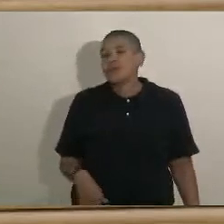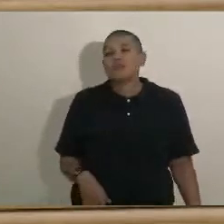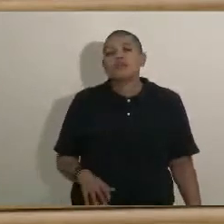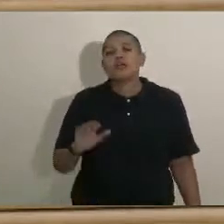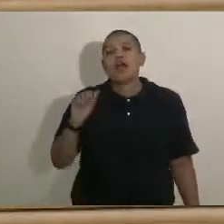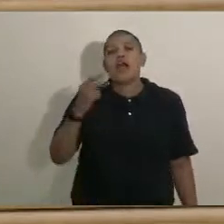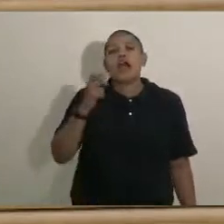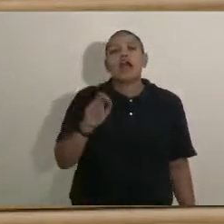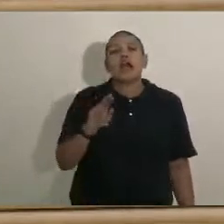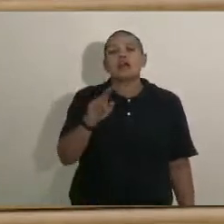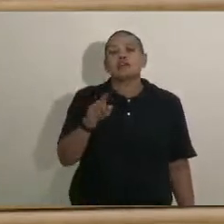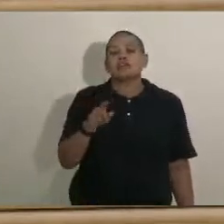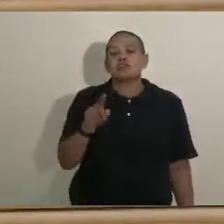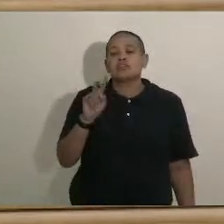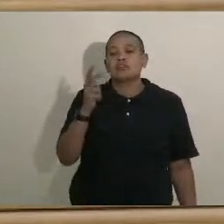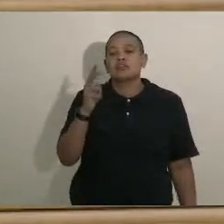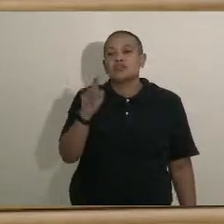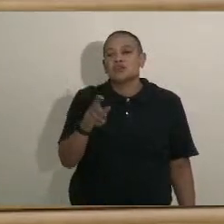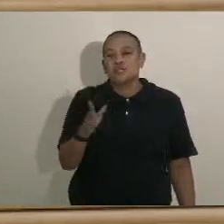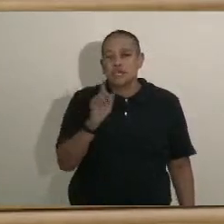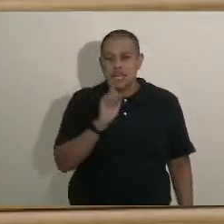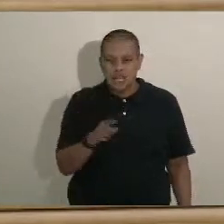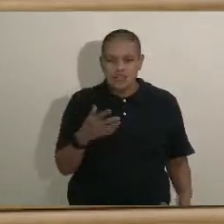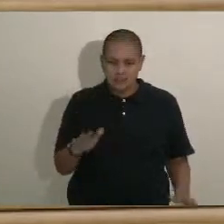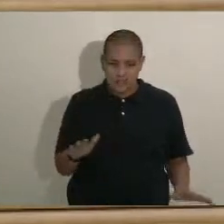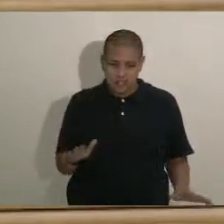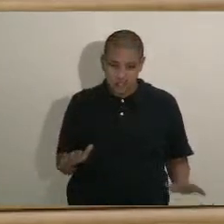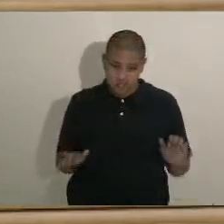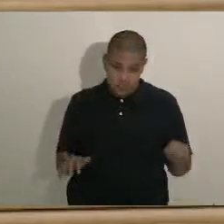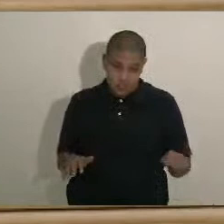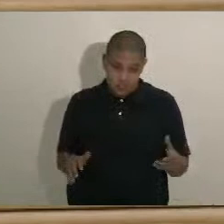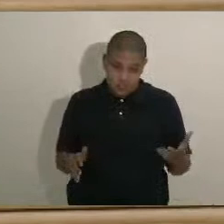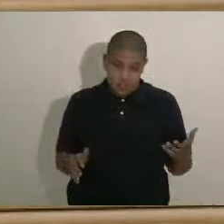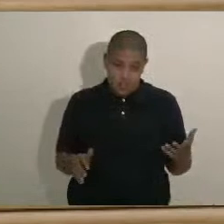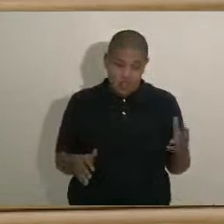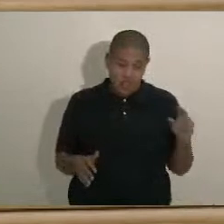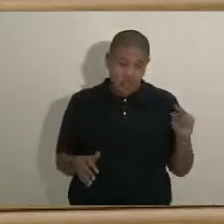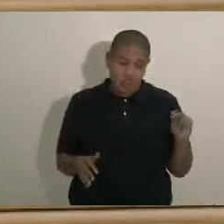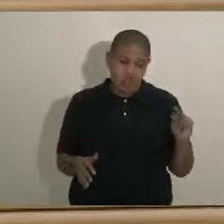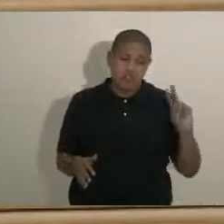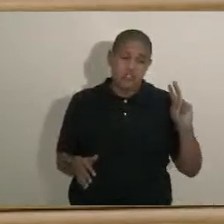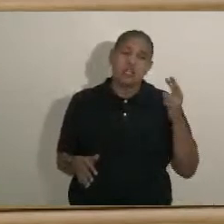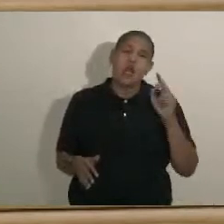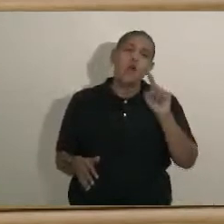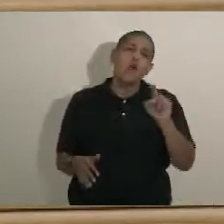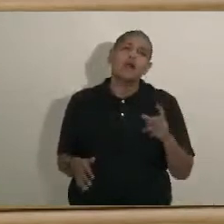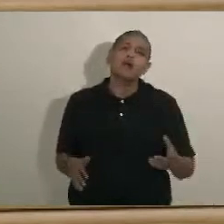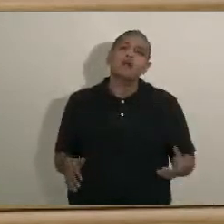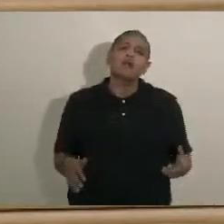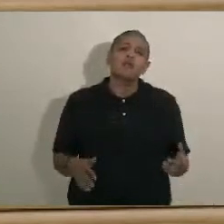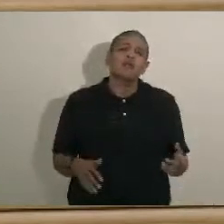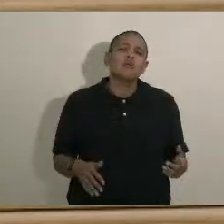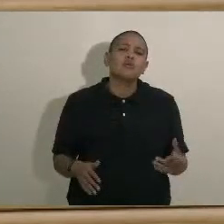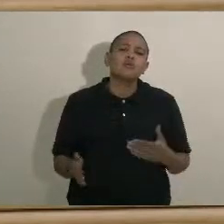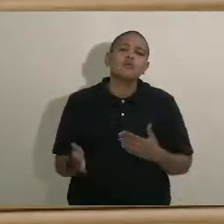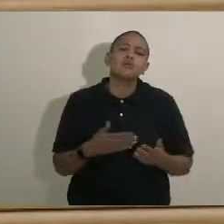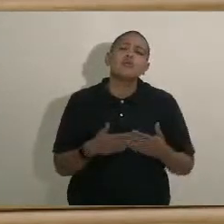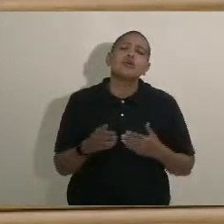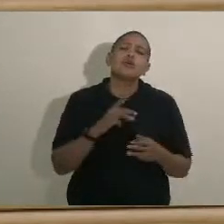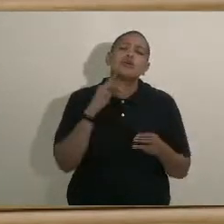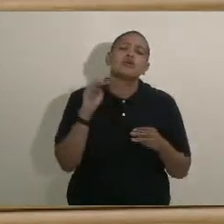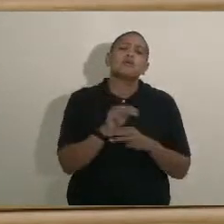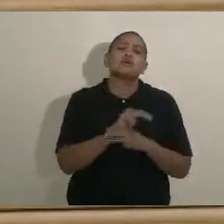Ashok, can you, the second question is answered, correct? No, the second question was whether or not the ministry